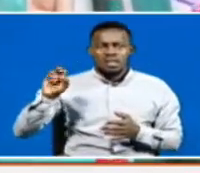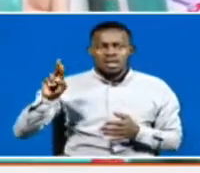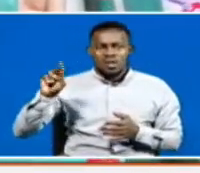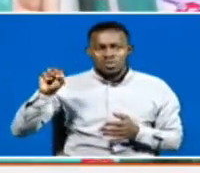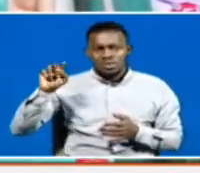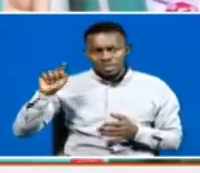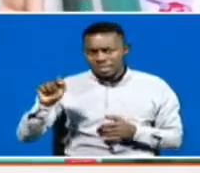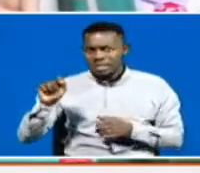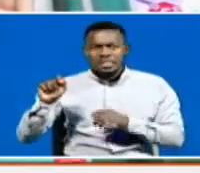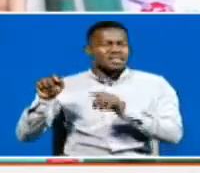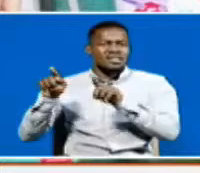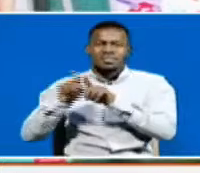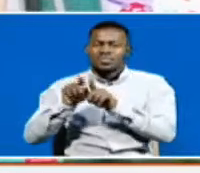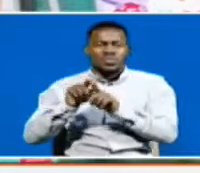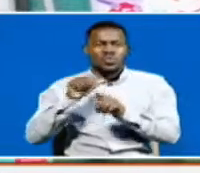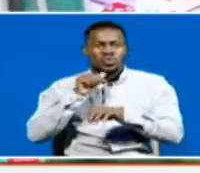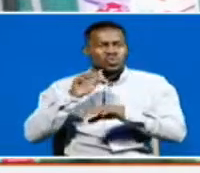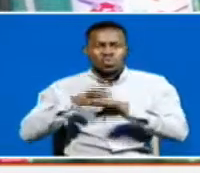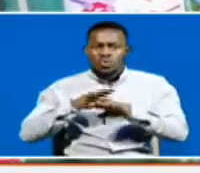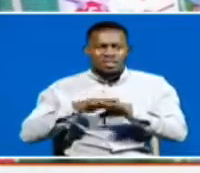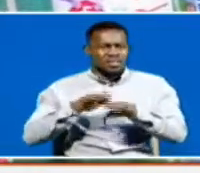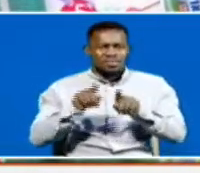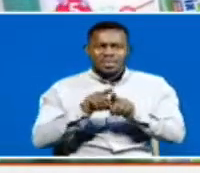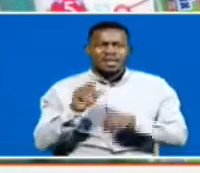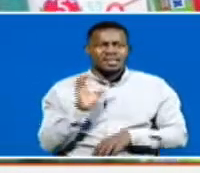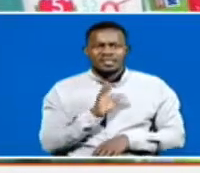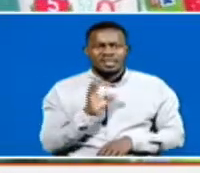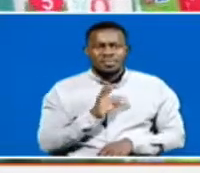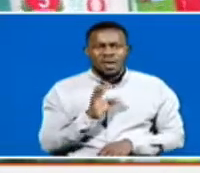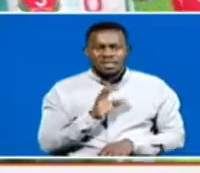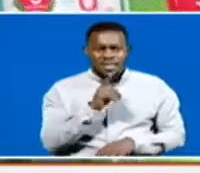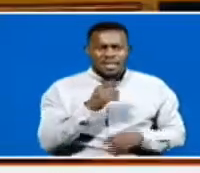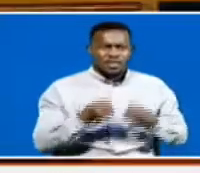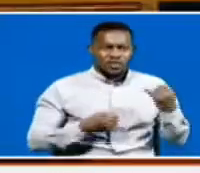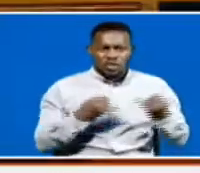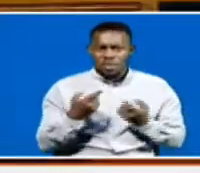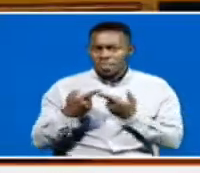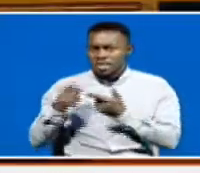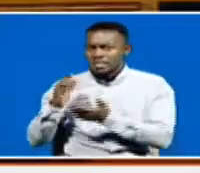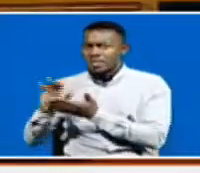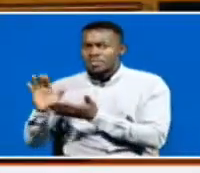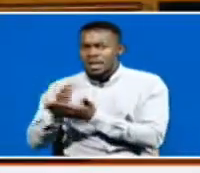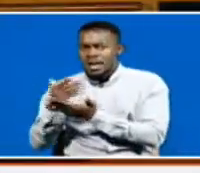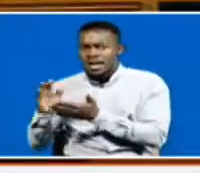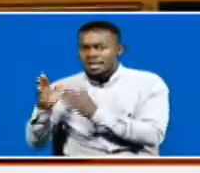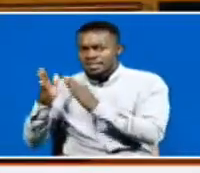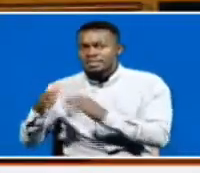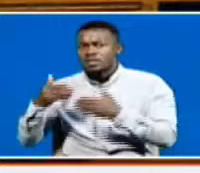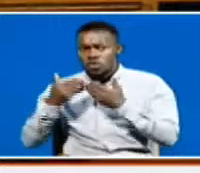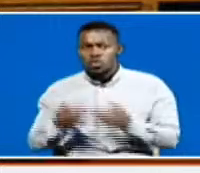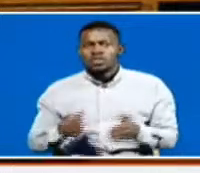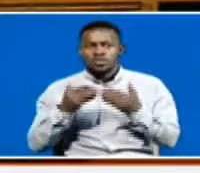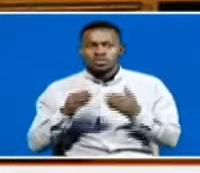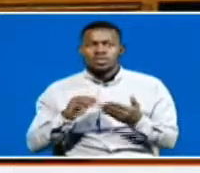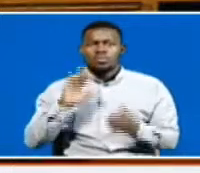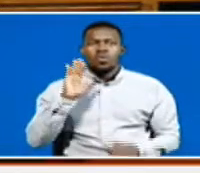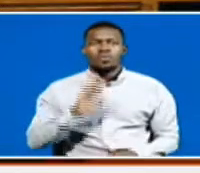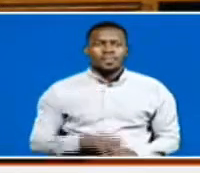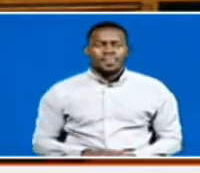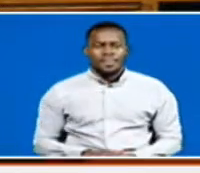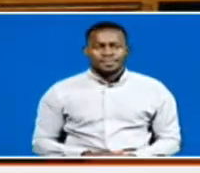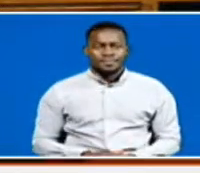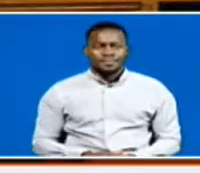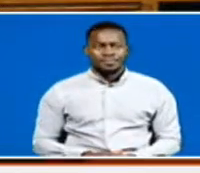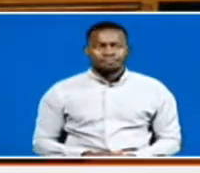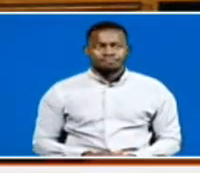giant extended to consumers at the expense of suppliers. The discount that consumers get is not because of